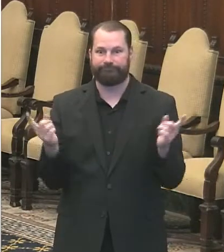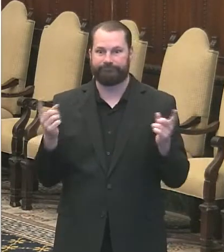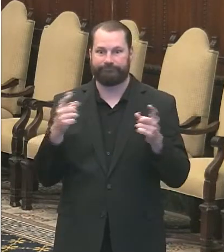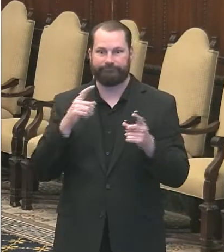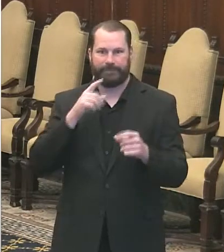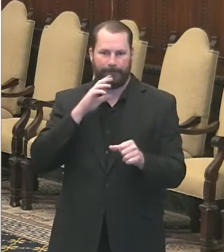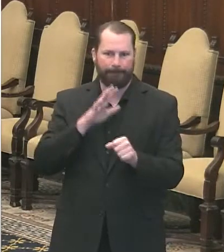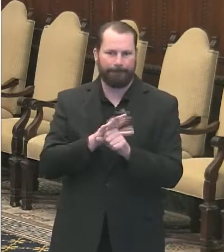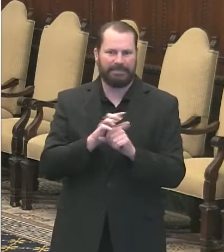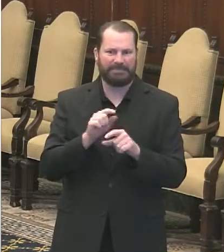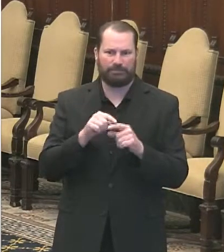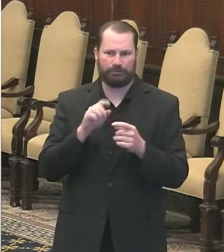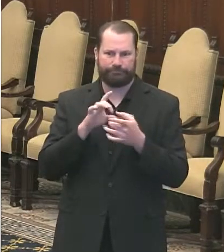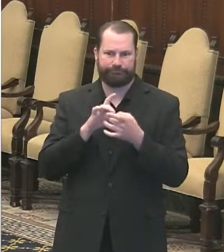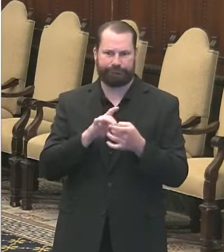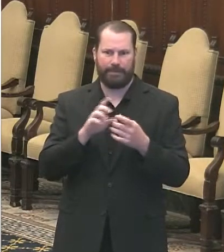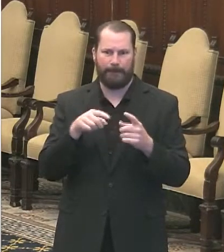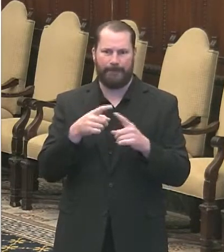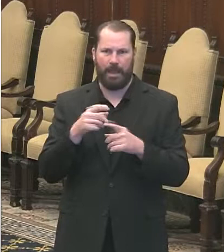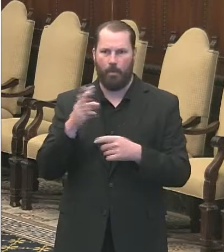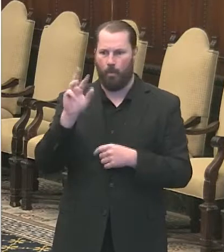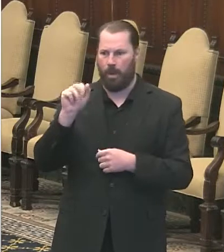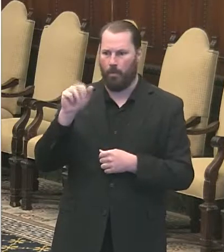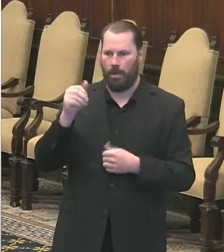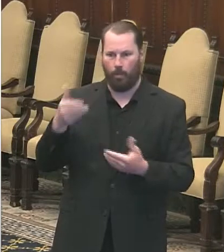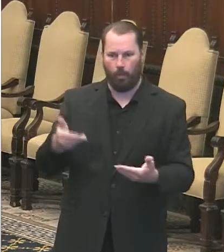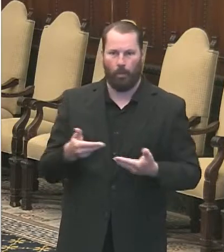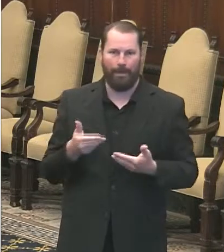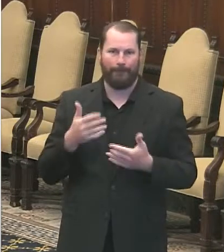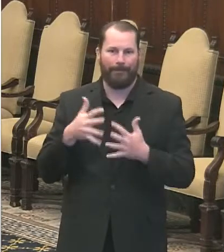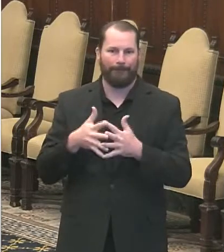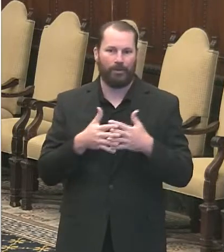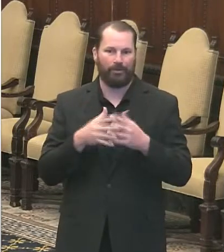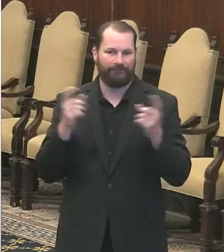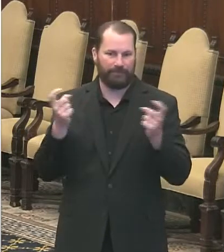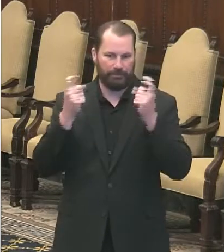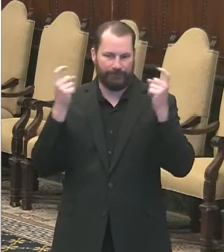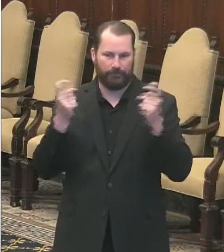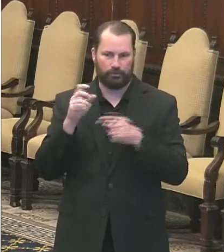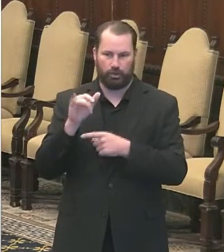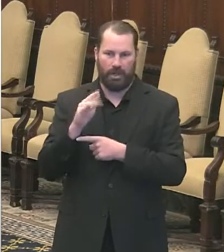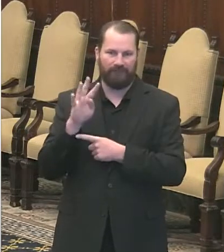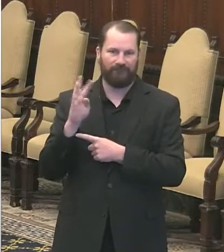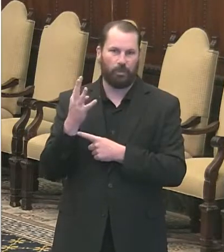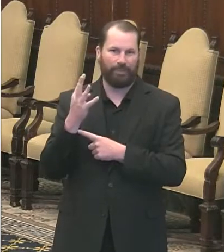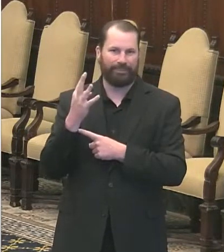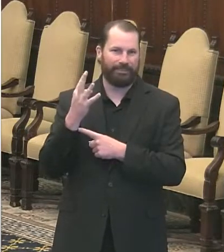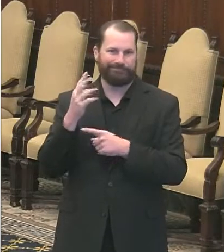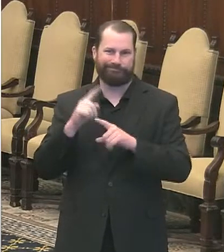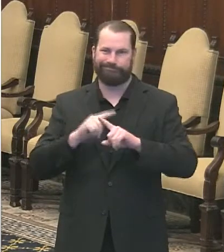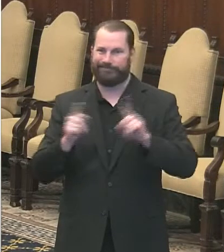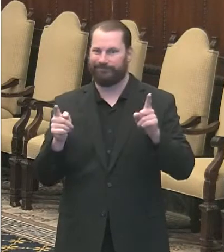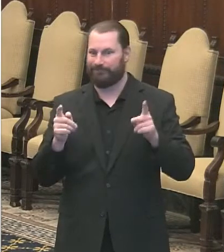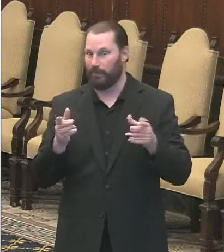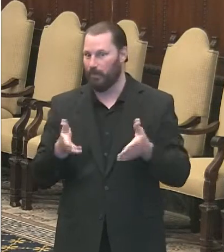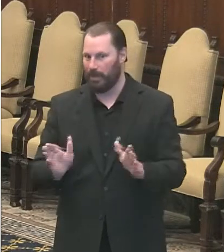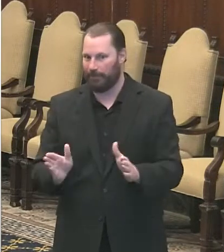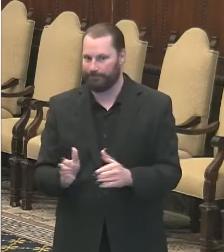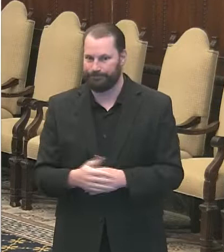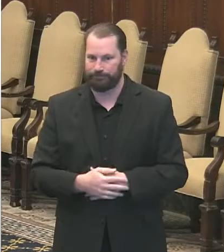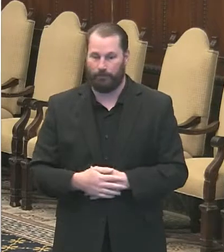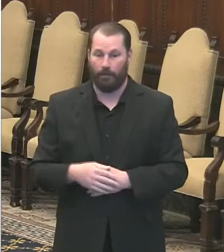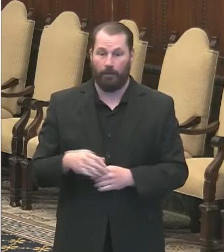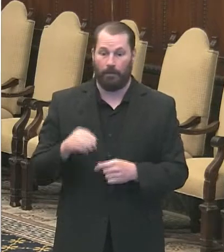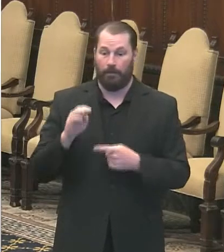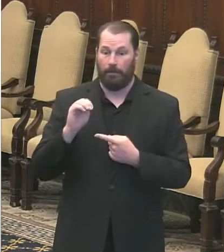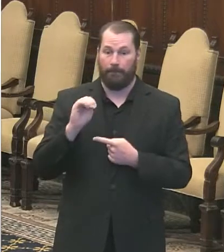America Festival this July 4th in a new and exciting way. Michael Delbane, President and CEO of Welcome America, Inc.,